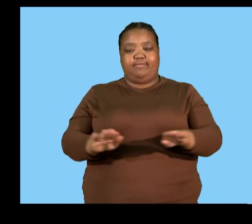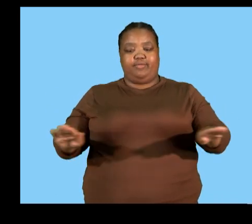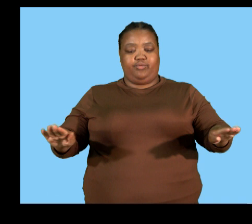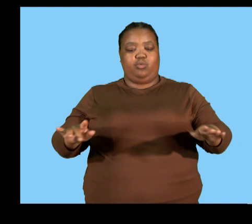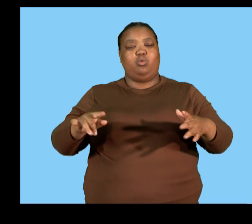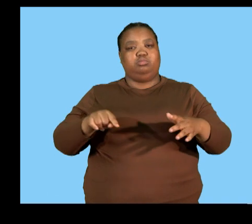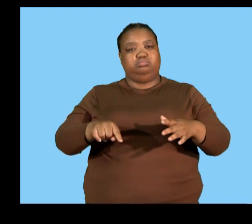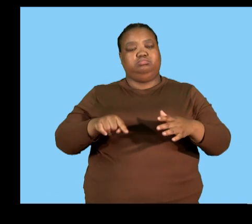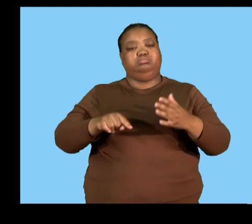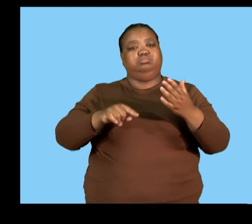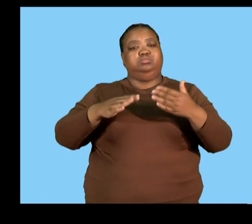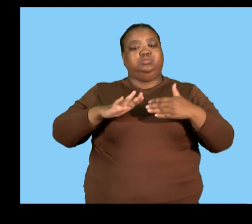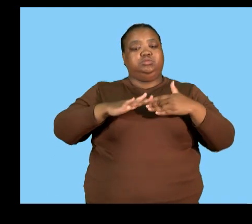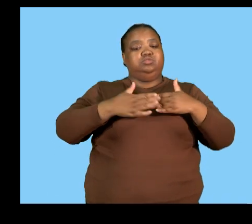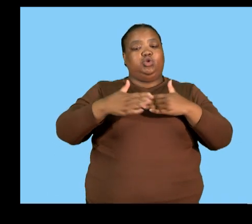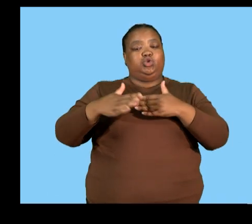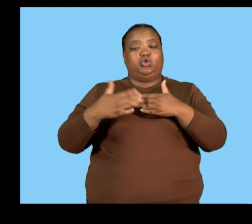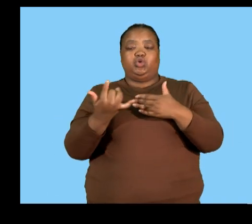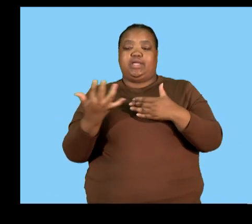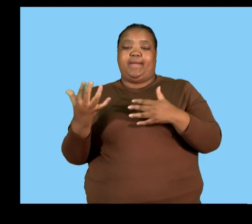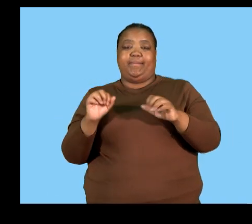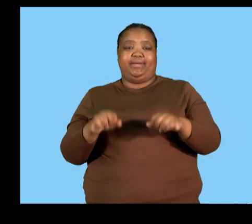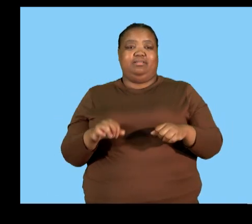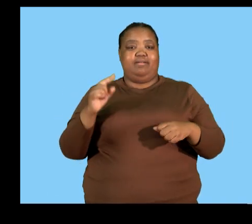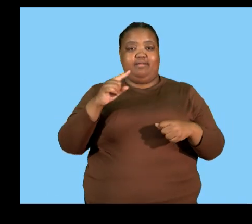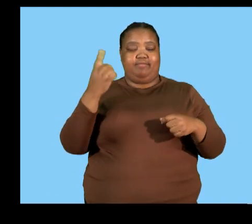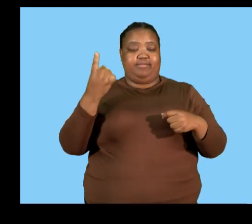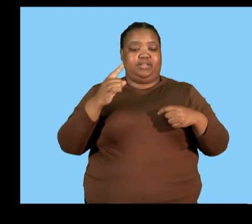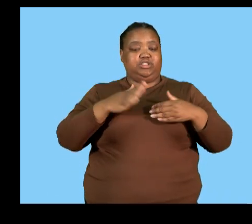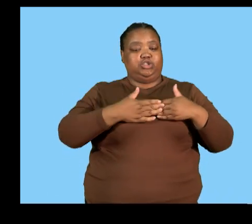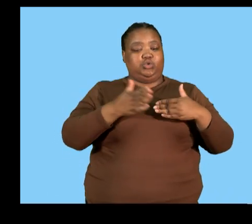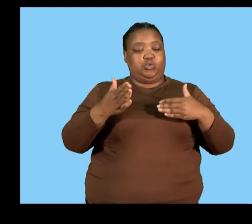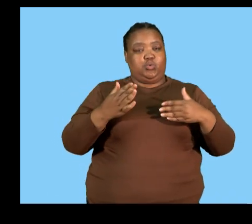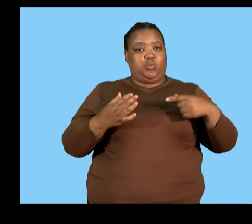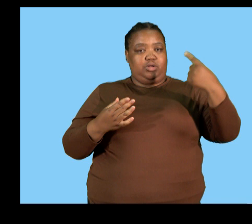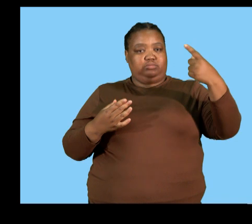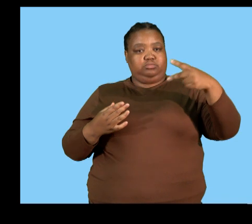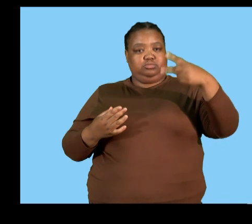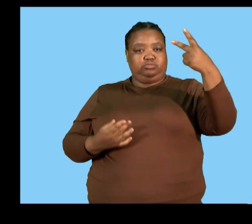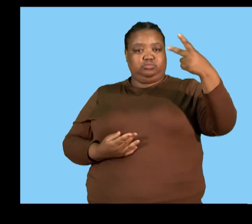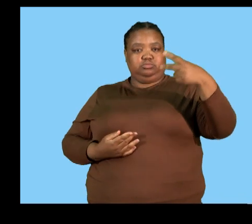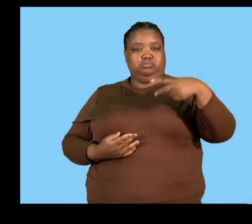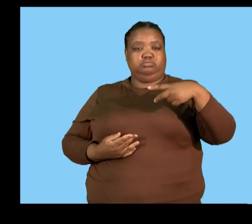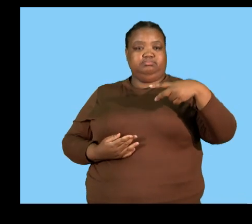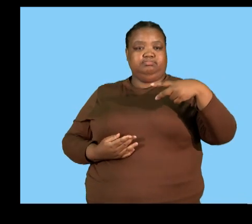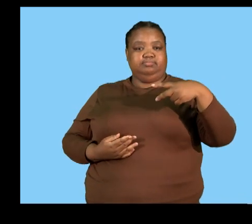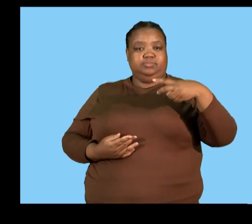we are determining the number of doors. So the first door would be 1, 2,